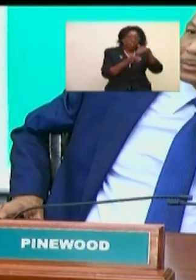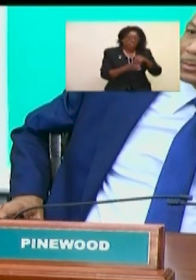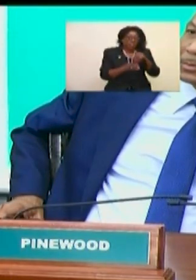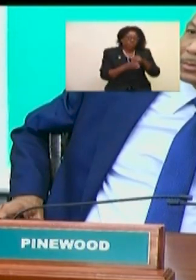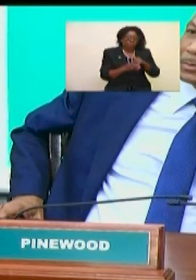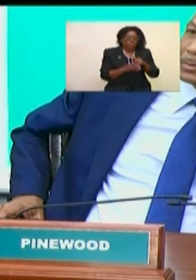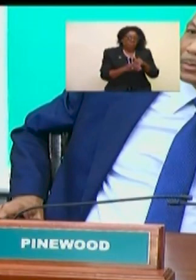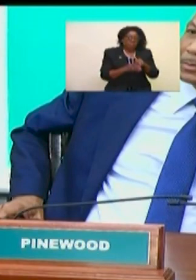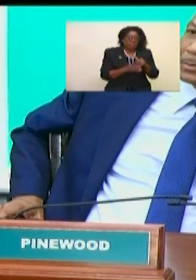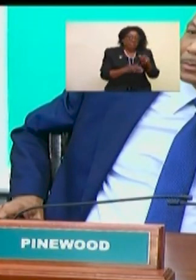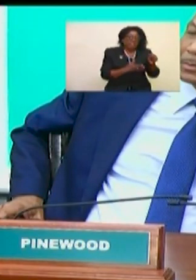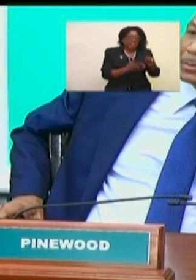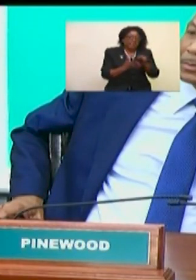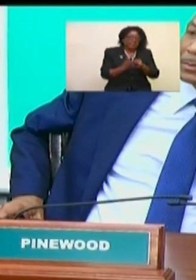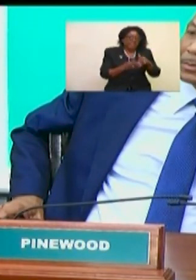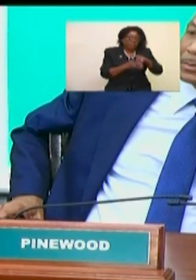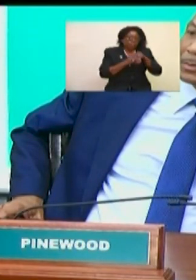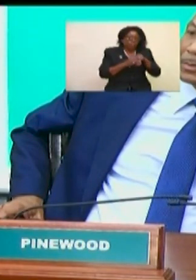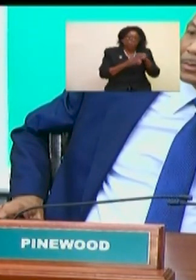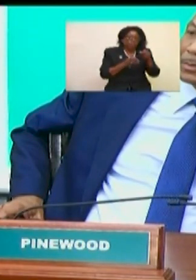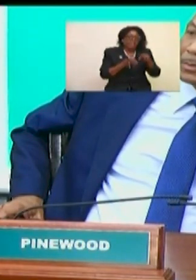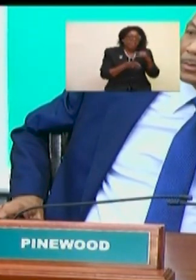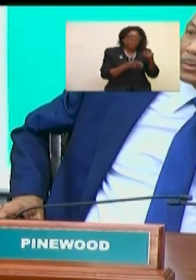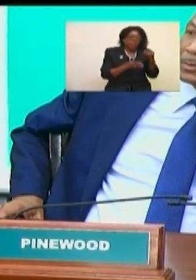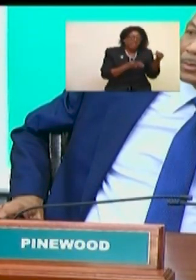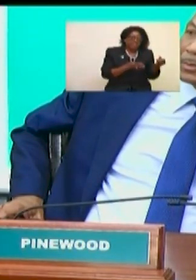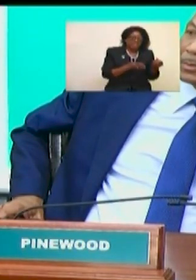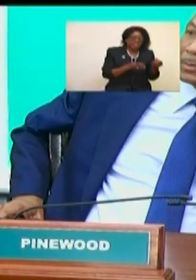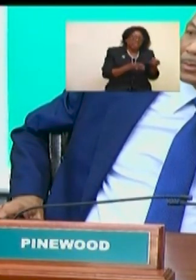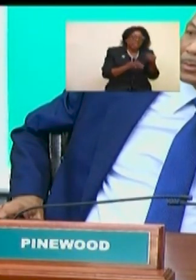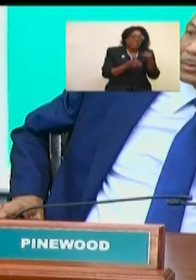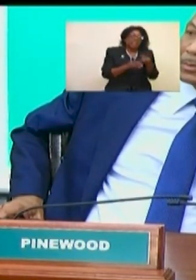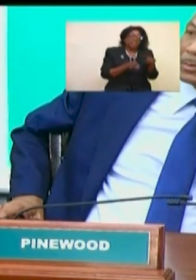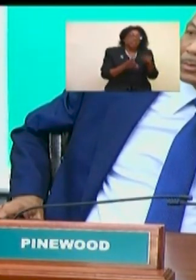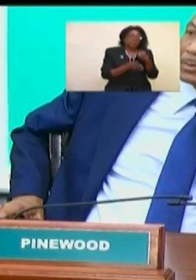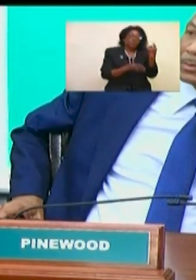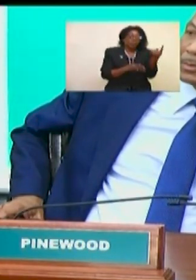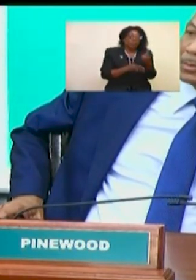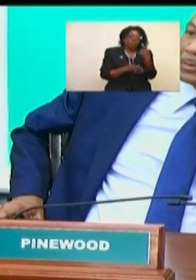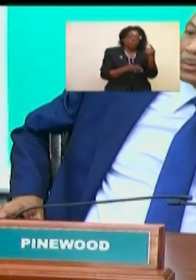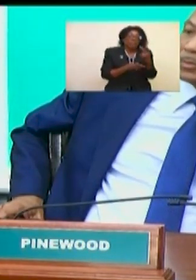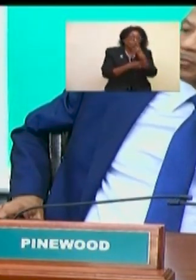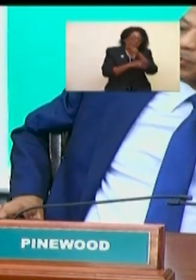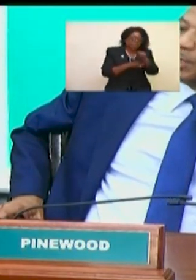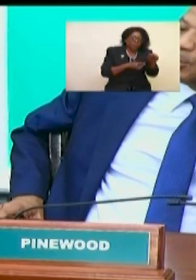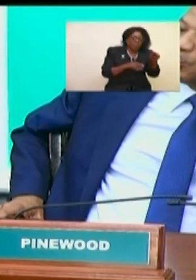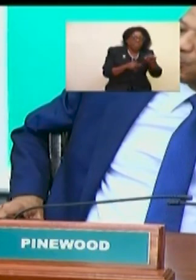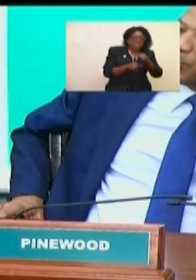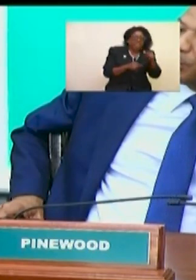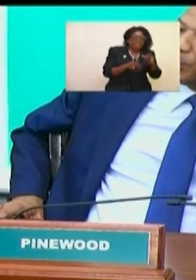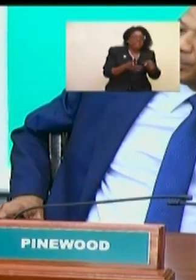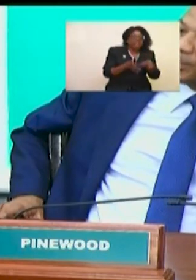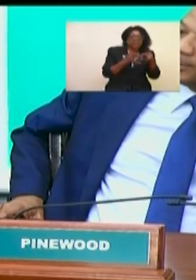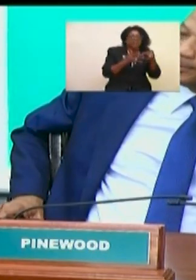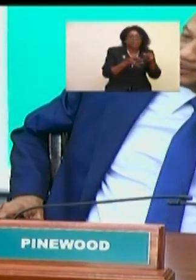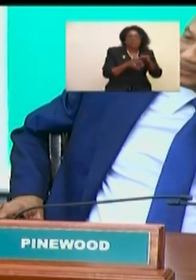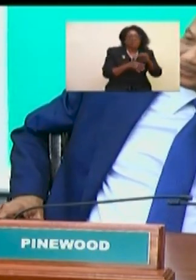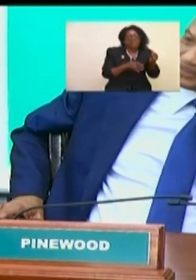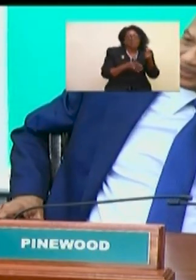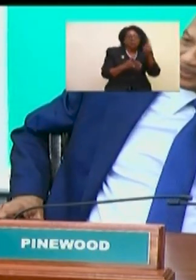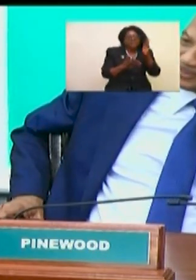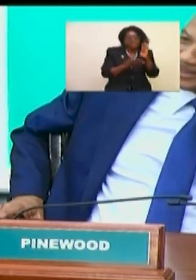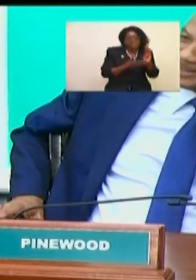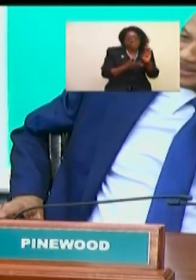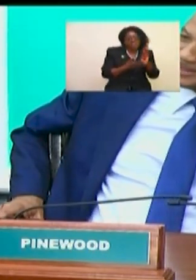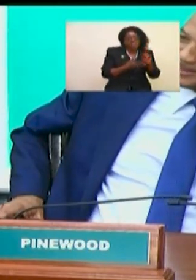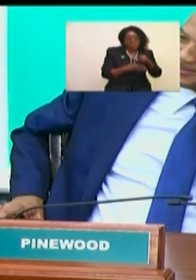know, the state-owned enterprises. It is also our view that any significant unbudgeted